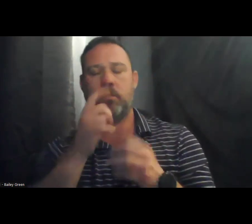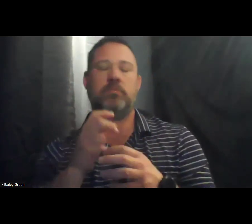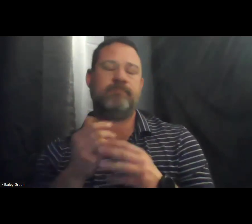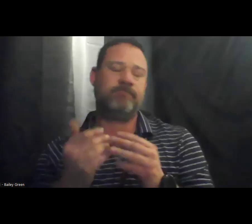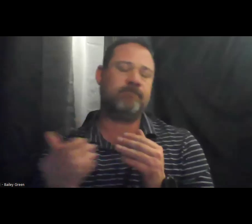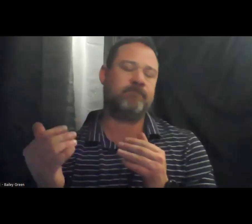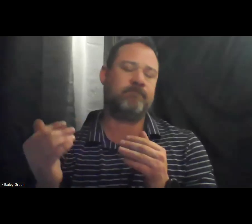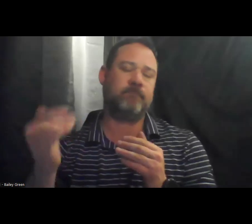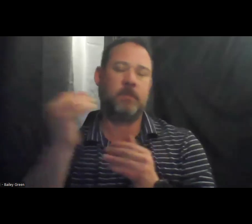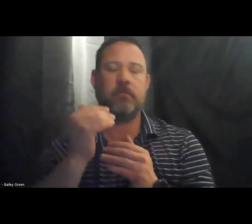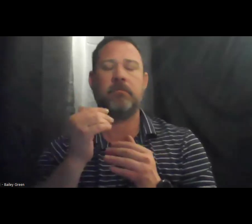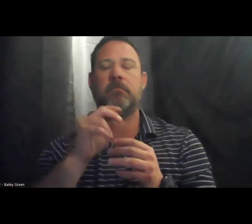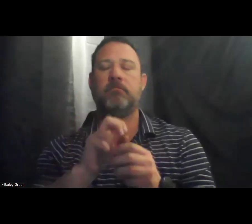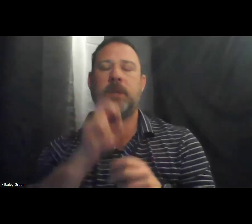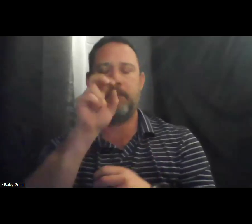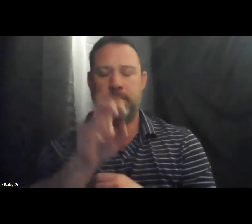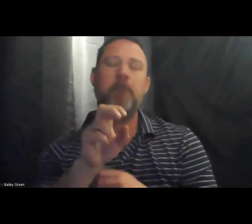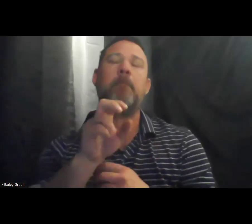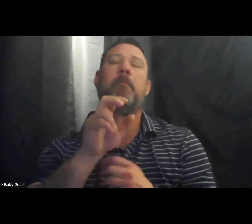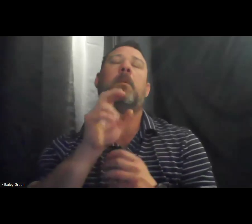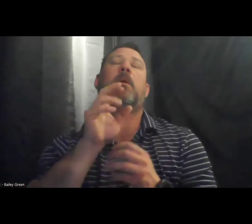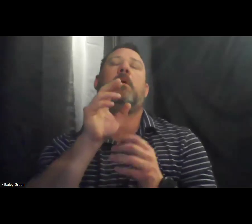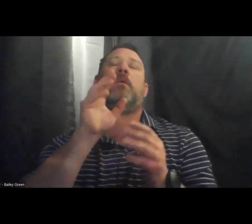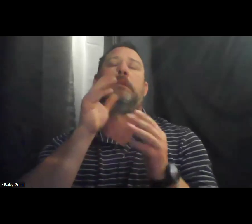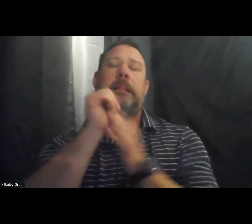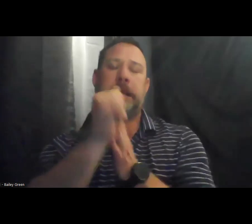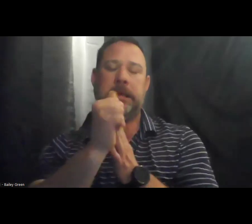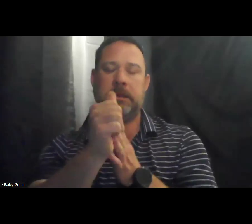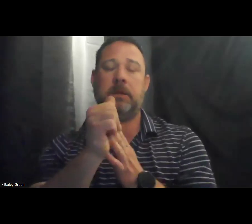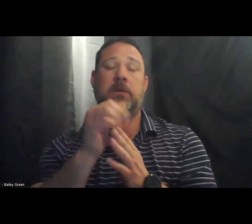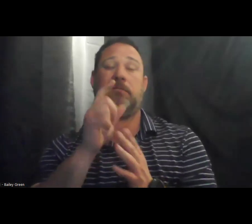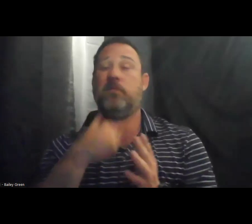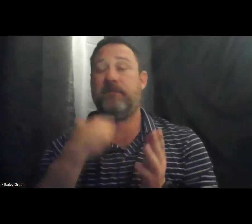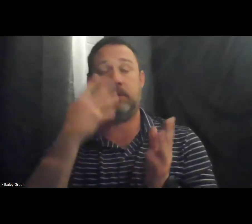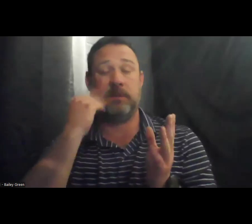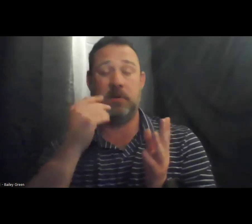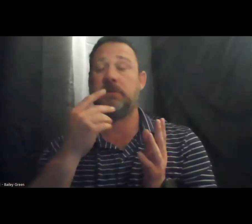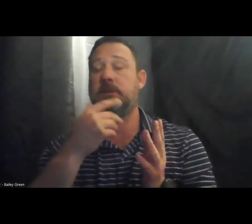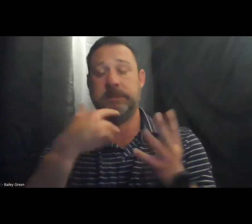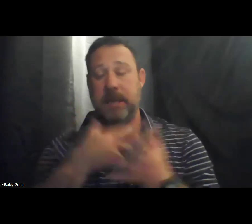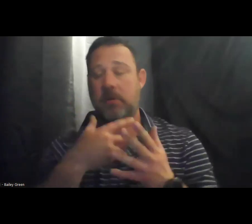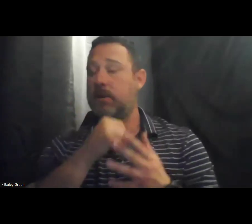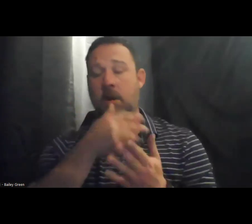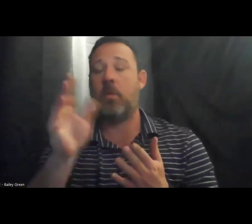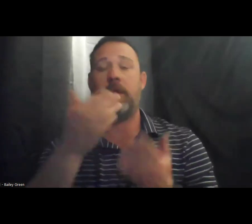helping lead the way, because this is unprecedented. It's scary, and we're not going away. So thank